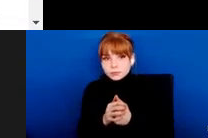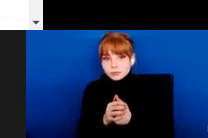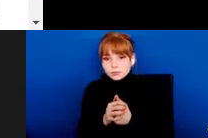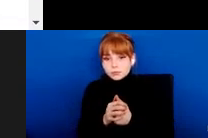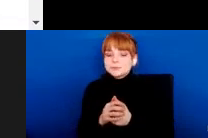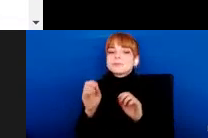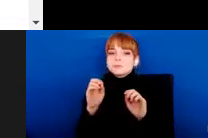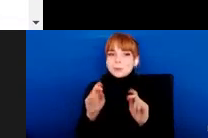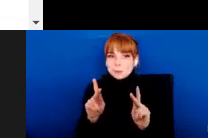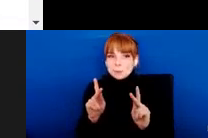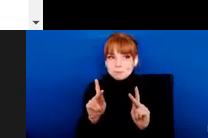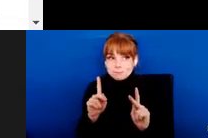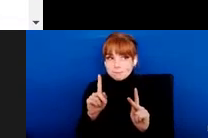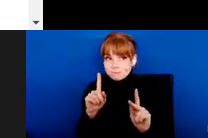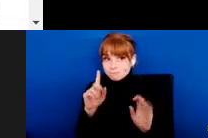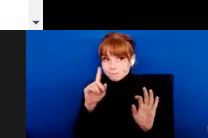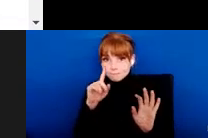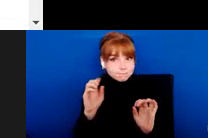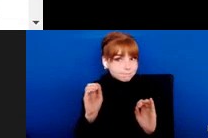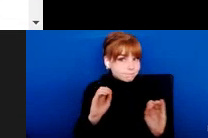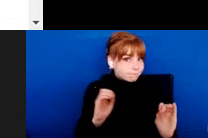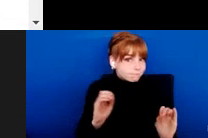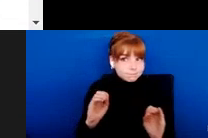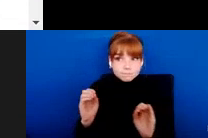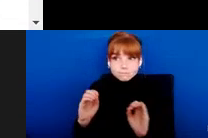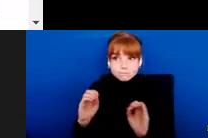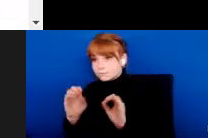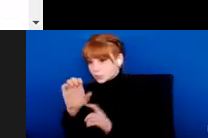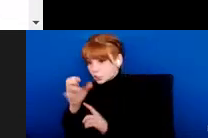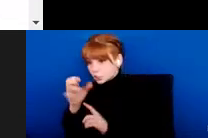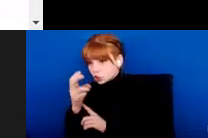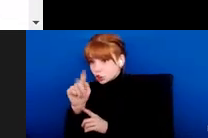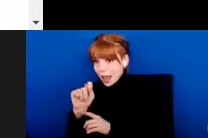All right, not seeing anything in chat, I'm going to.